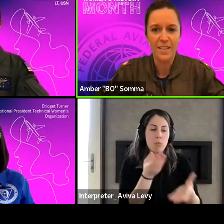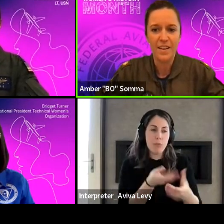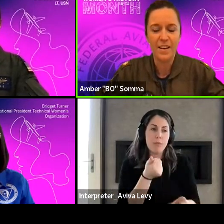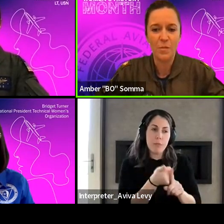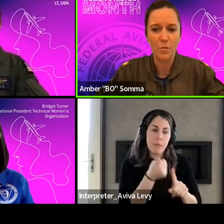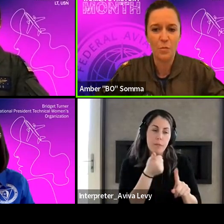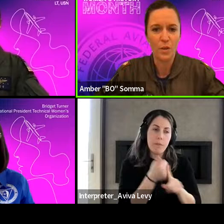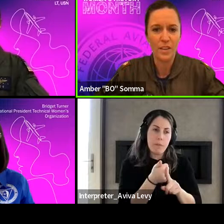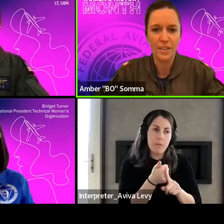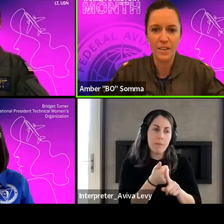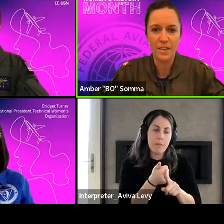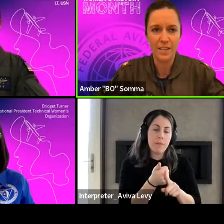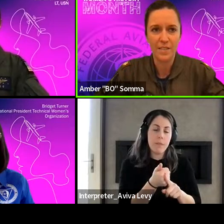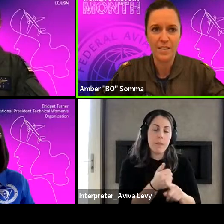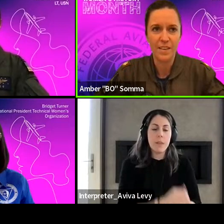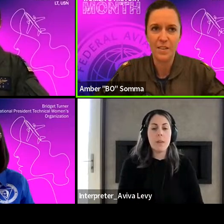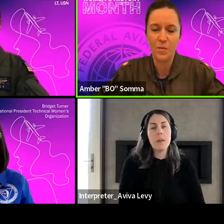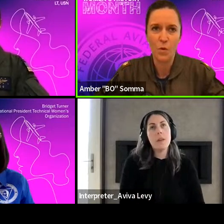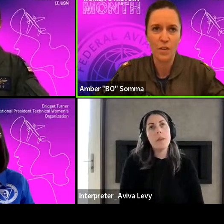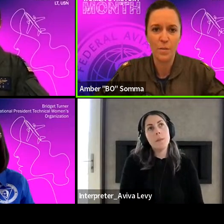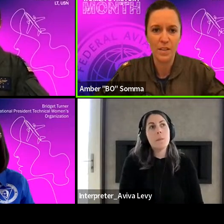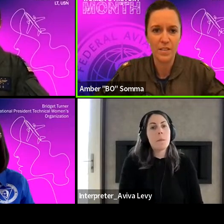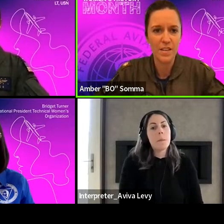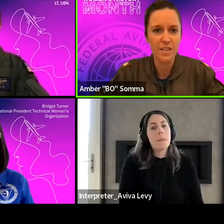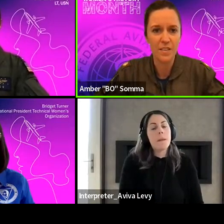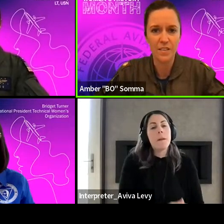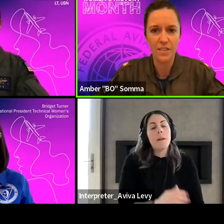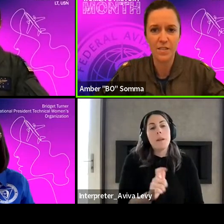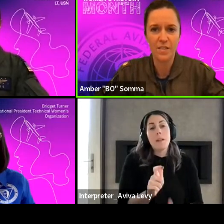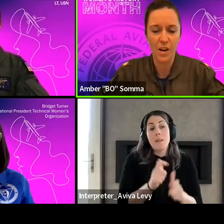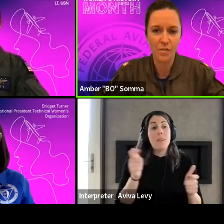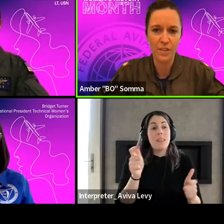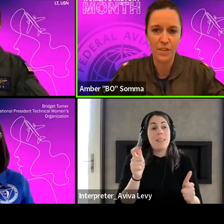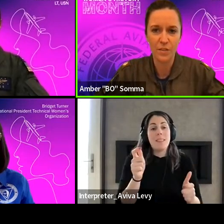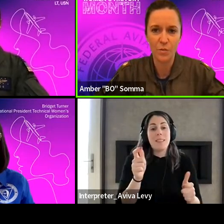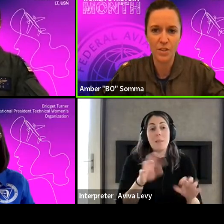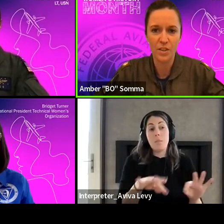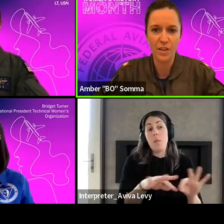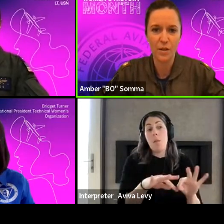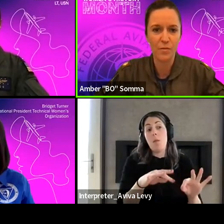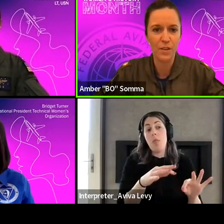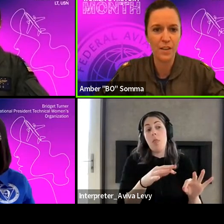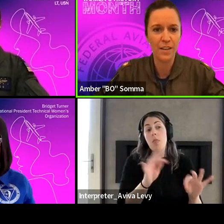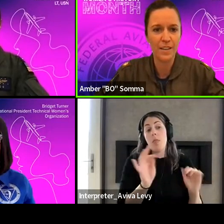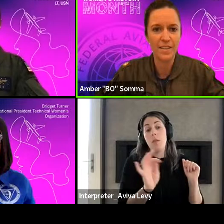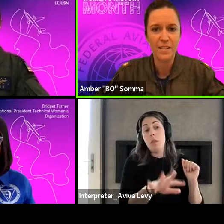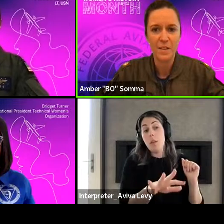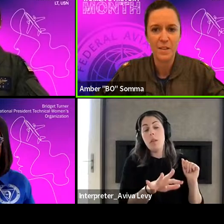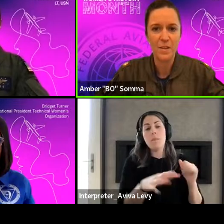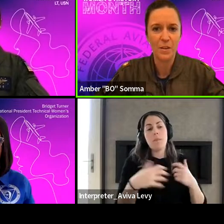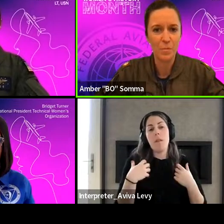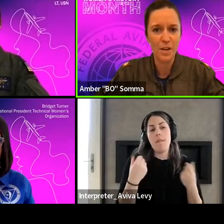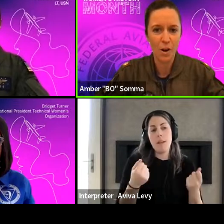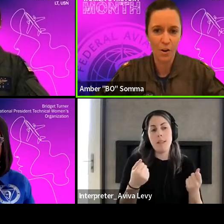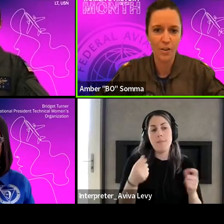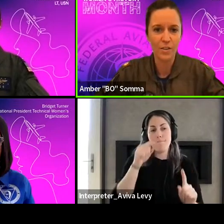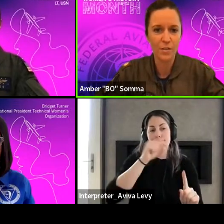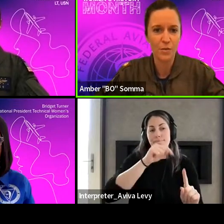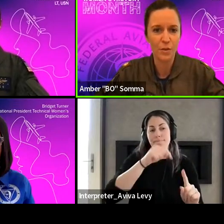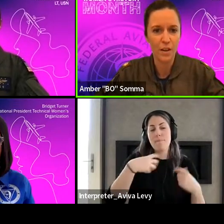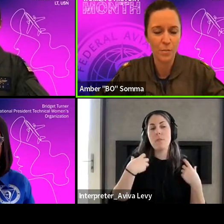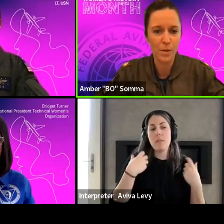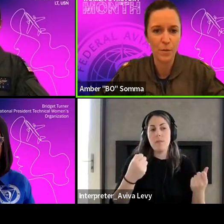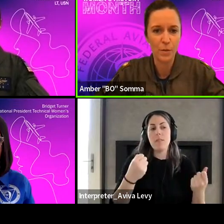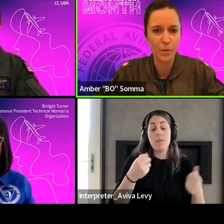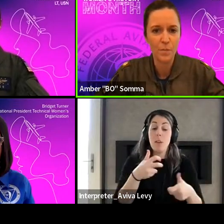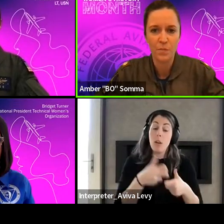And really, like, one of the biggest keys is confidence, which I feel like, you know, can be hard